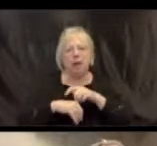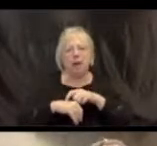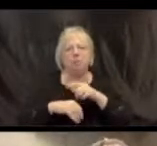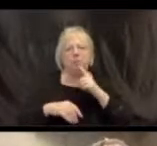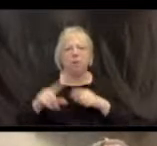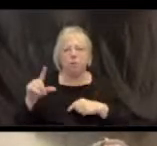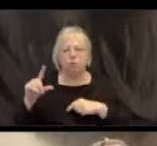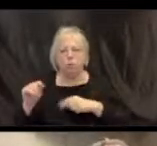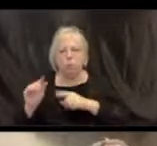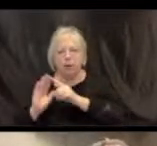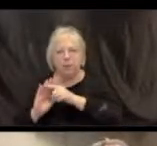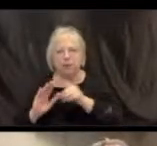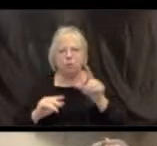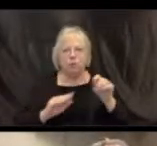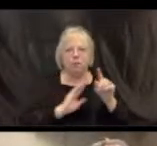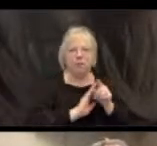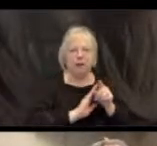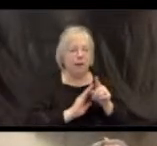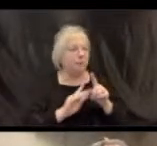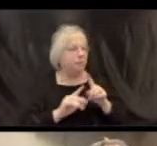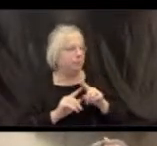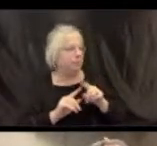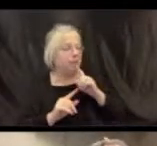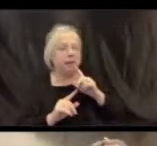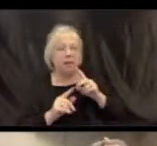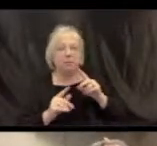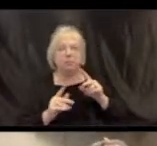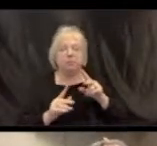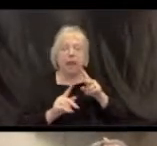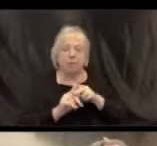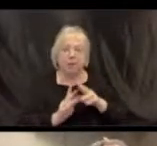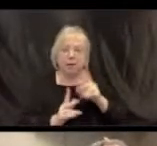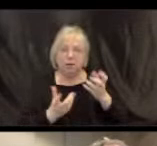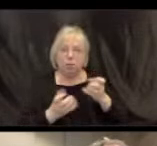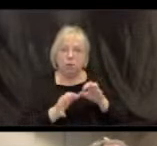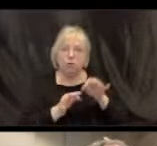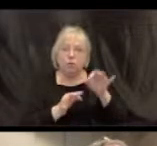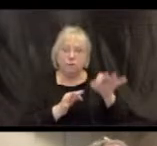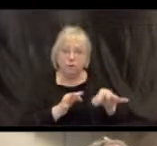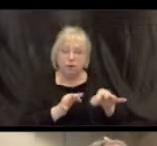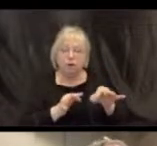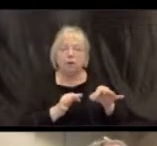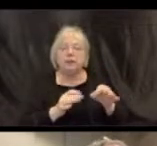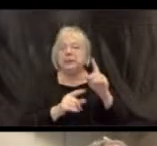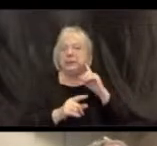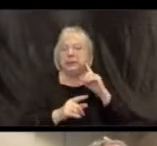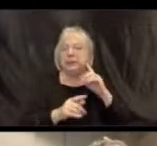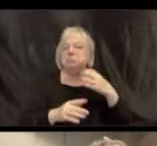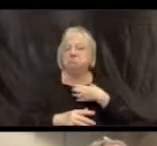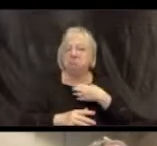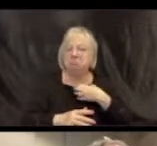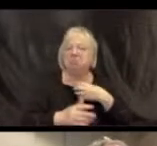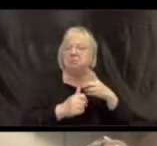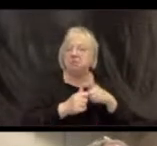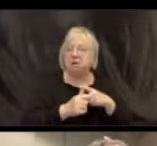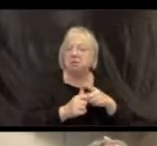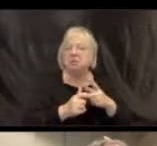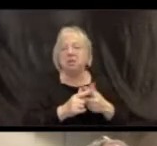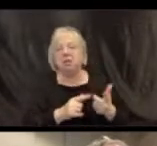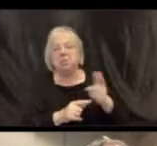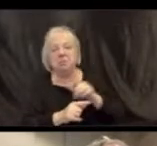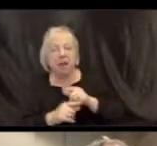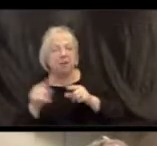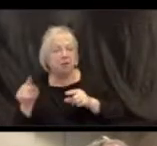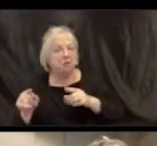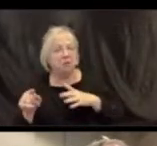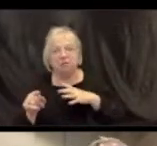20 minutes. If you want to defer to the opposition first and come back, you may, or you may go ahead and proceed.